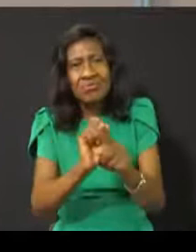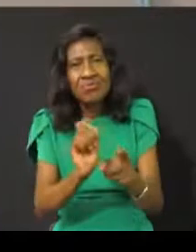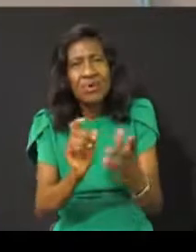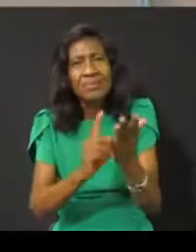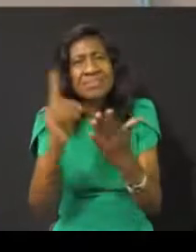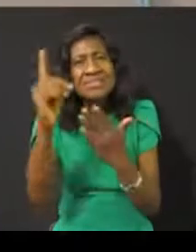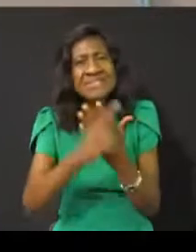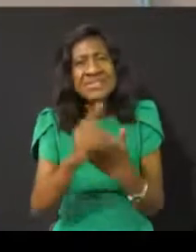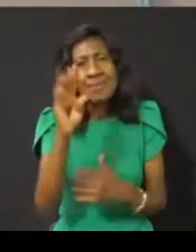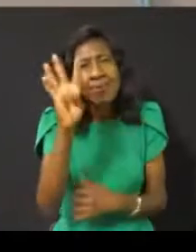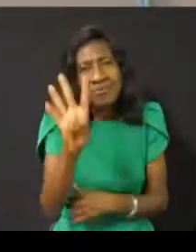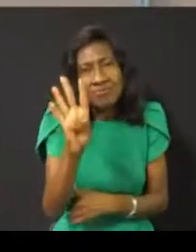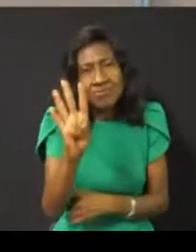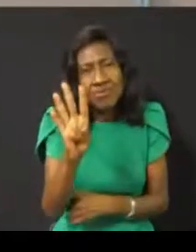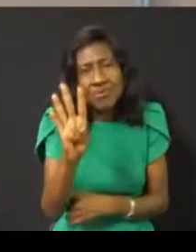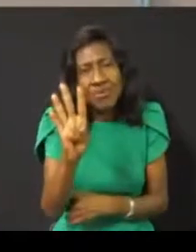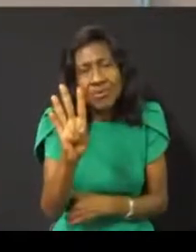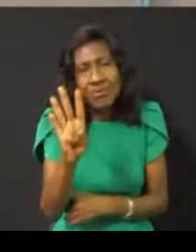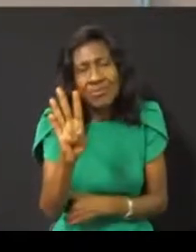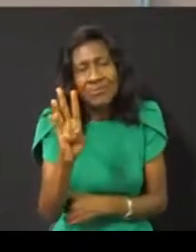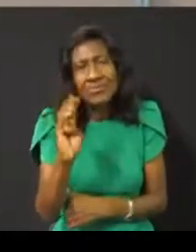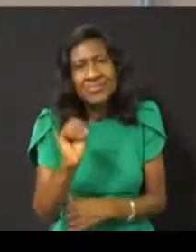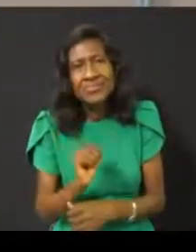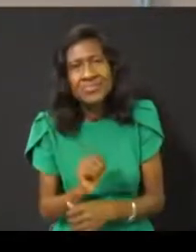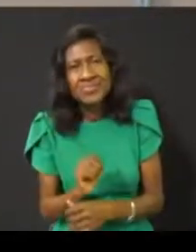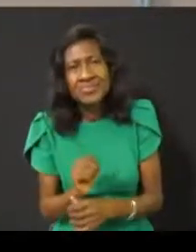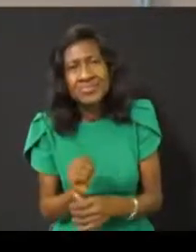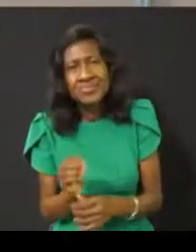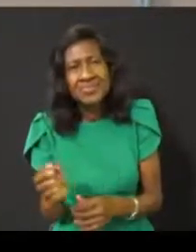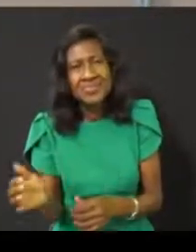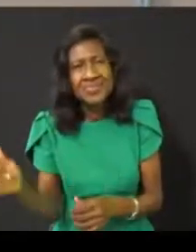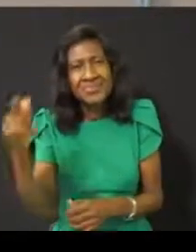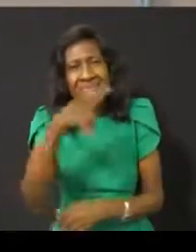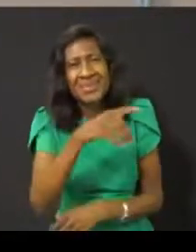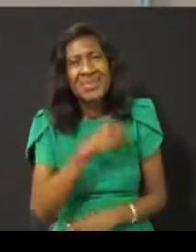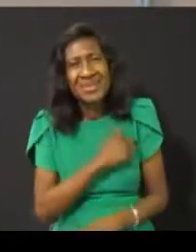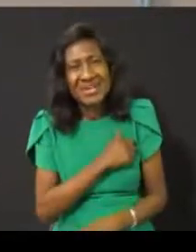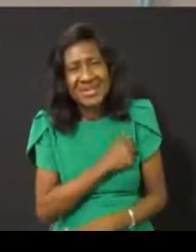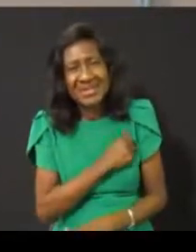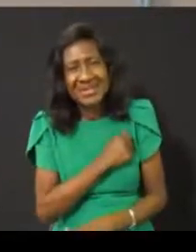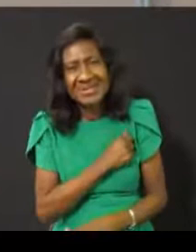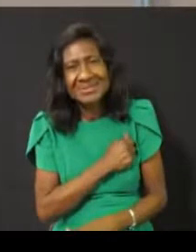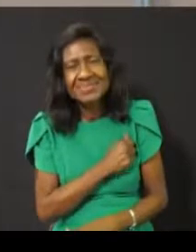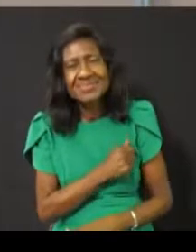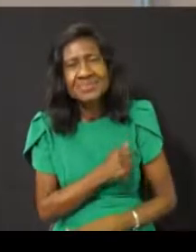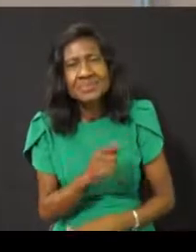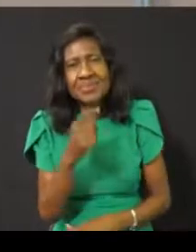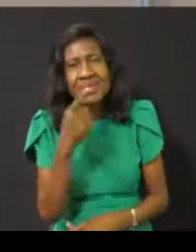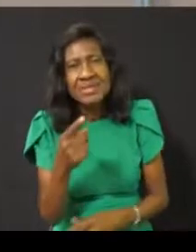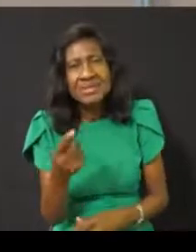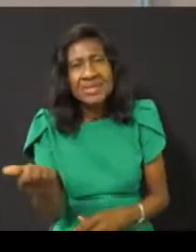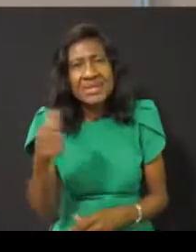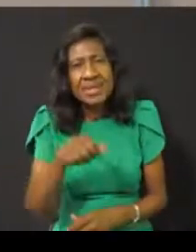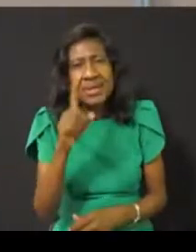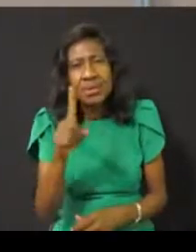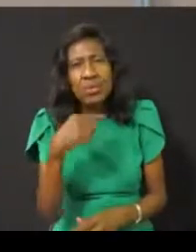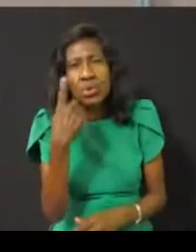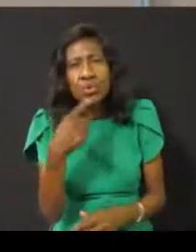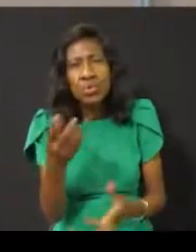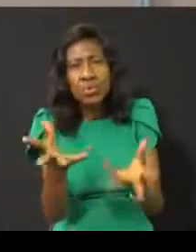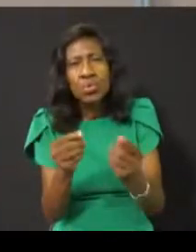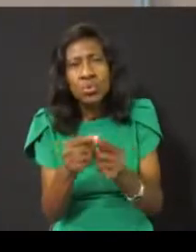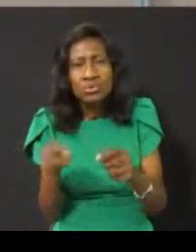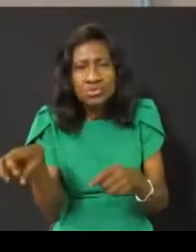official reopening. And Air Canada, if you want to bring your schedule a little bit earlier, I'm totally cool with that. I'm advised that anyone wishing to travel on